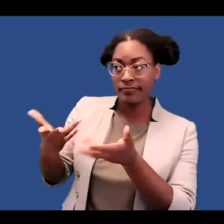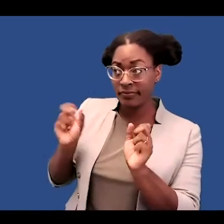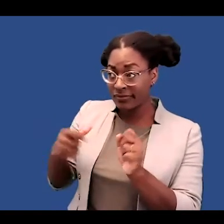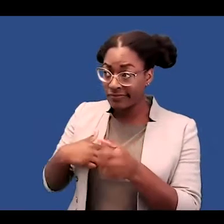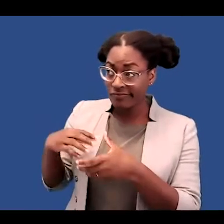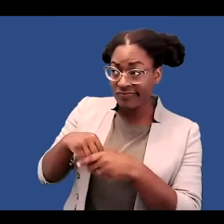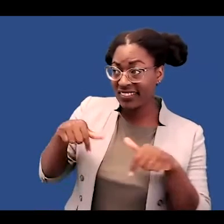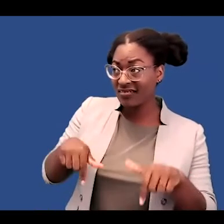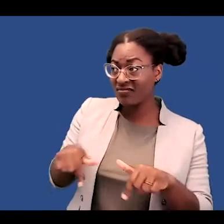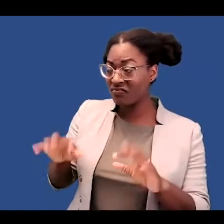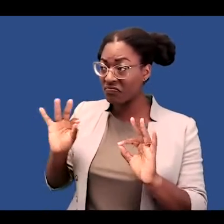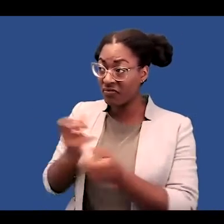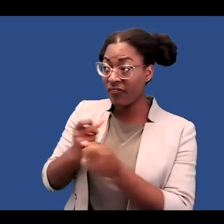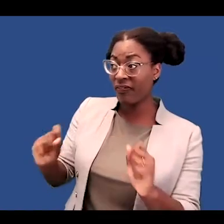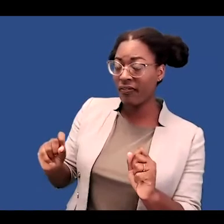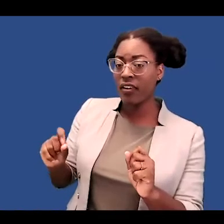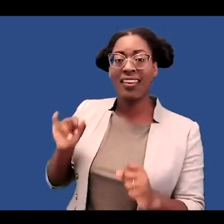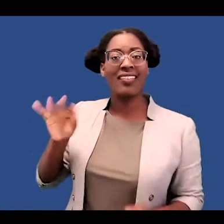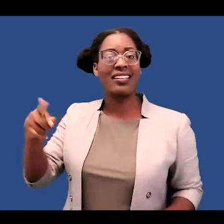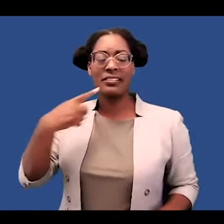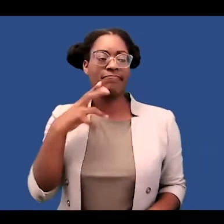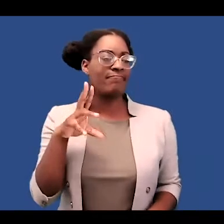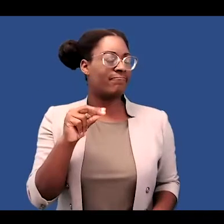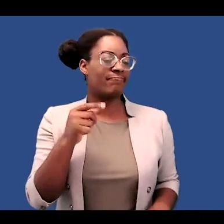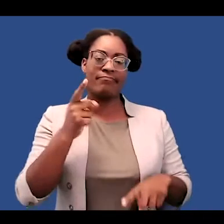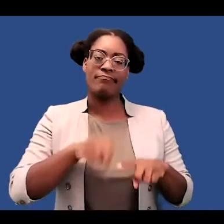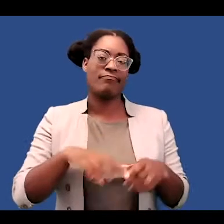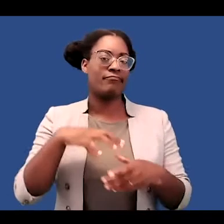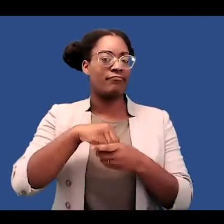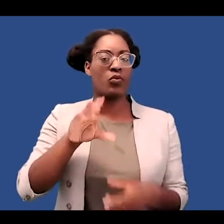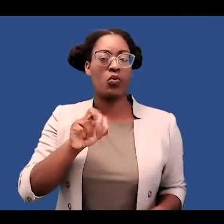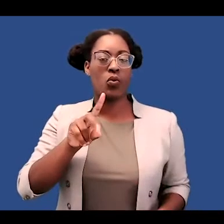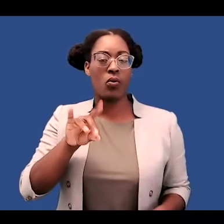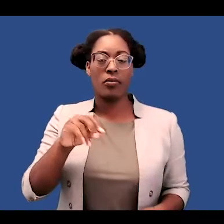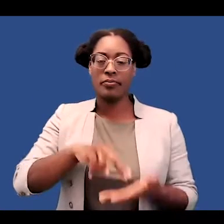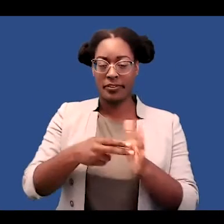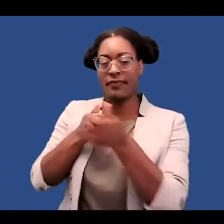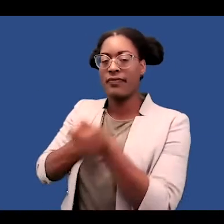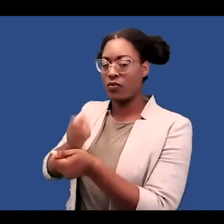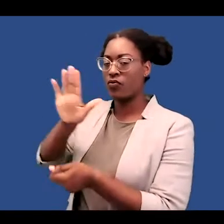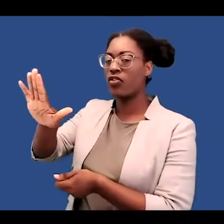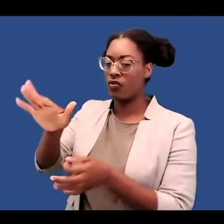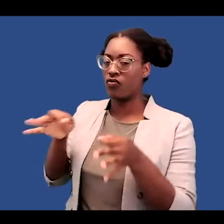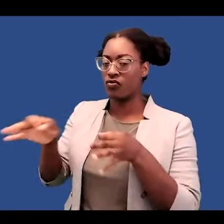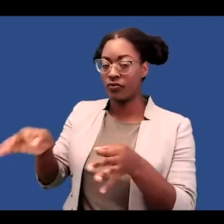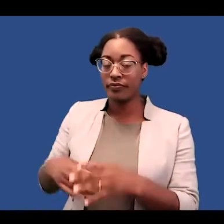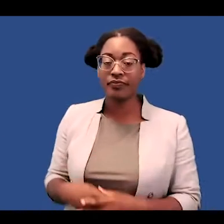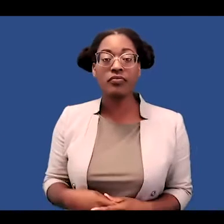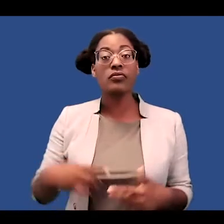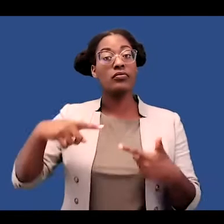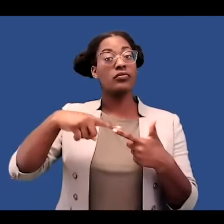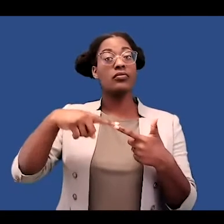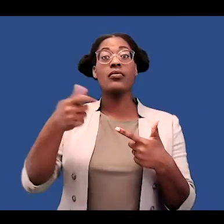if you have any medical conditions that's been contraindicated by cardio workout. Number 2, please, at any